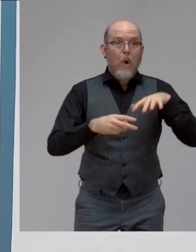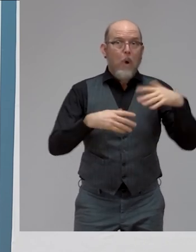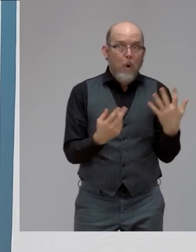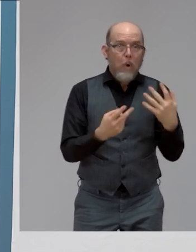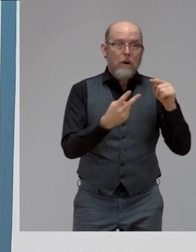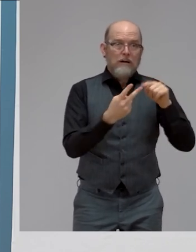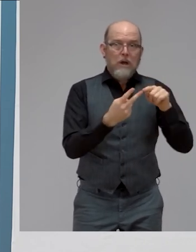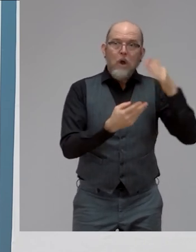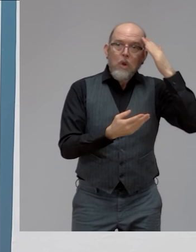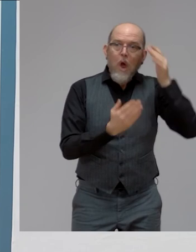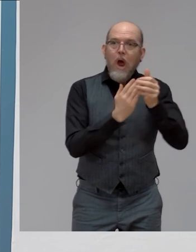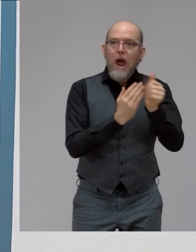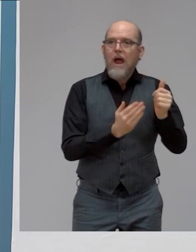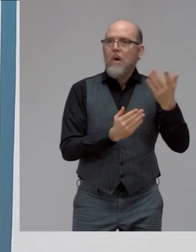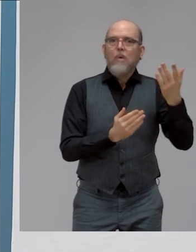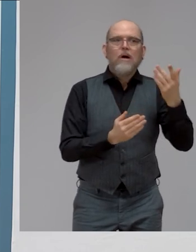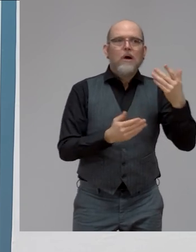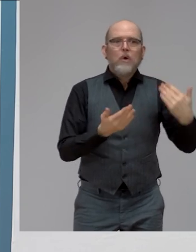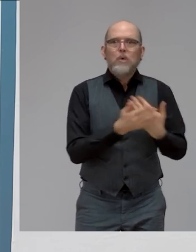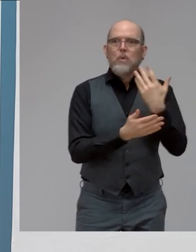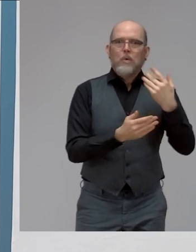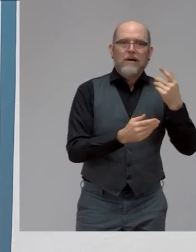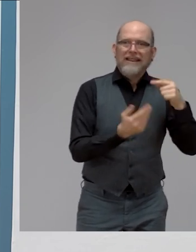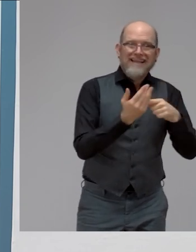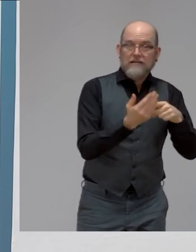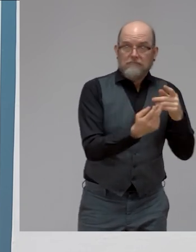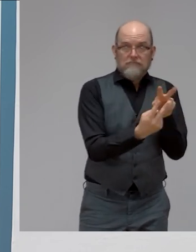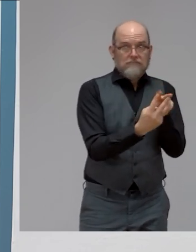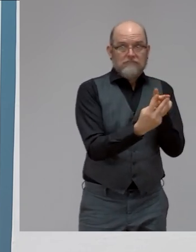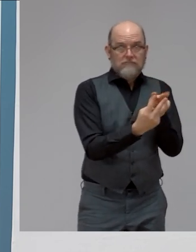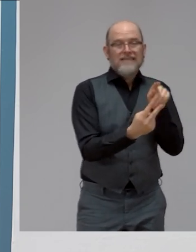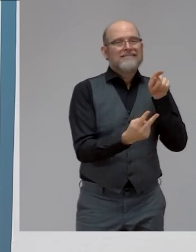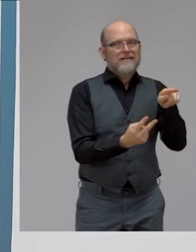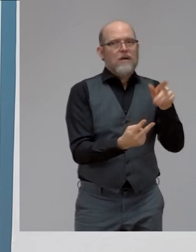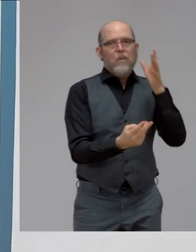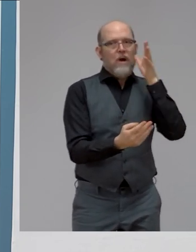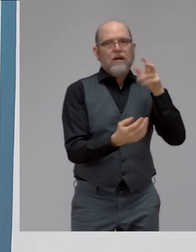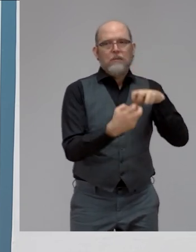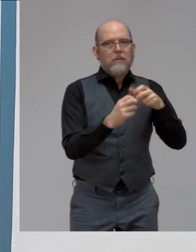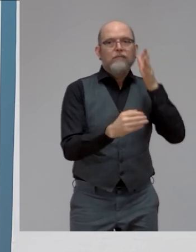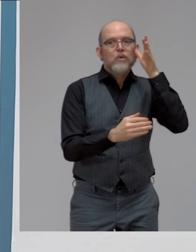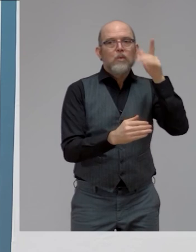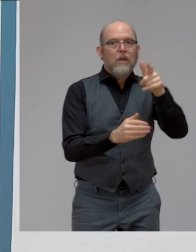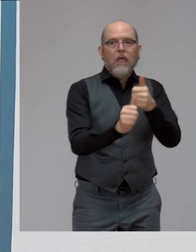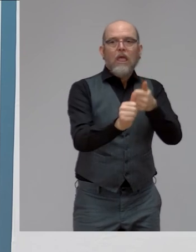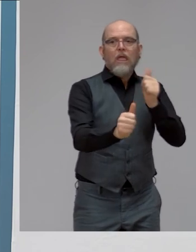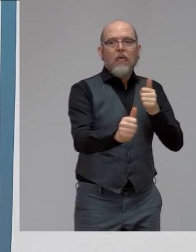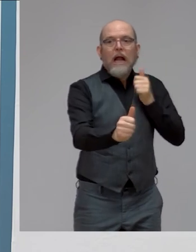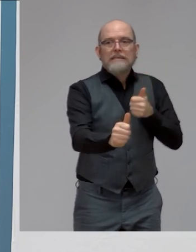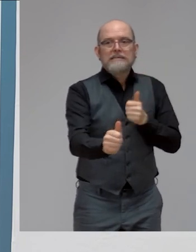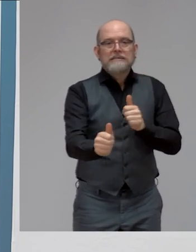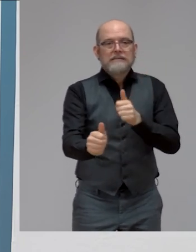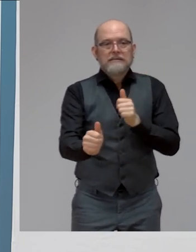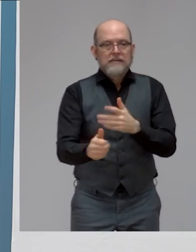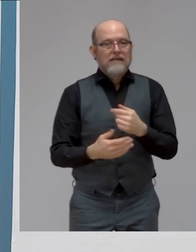for many blind and low vision persons to keep up with sighted people in the job market